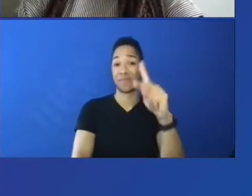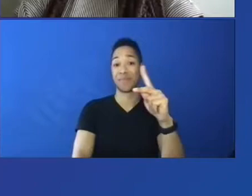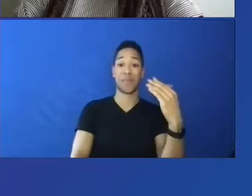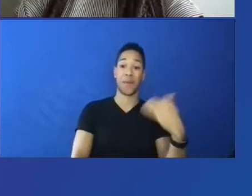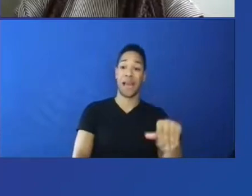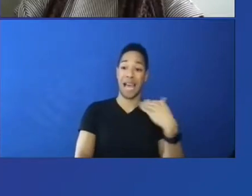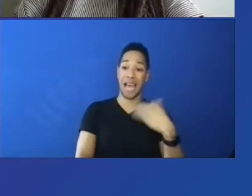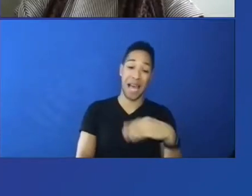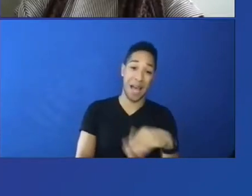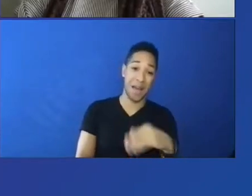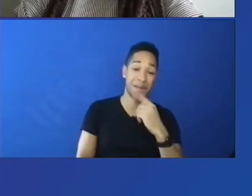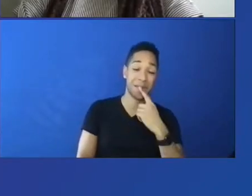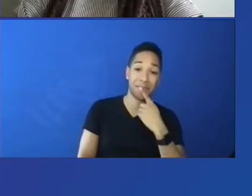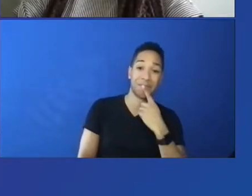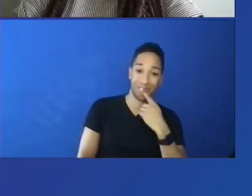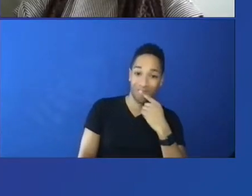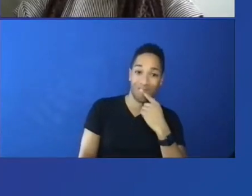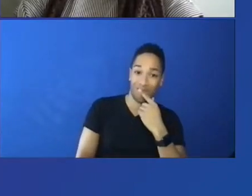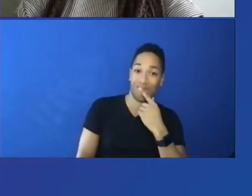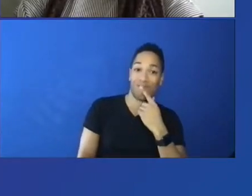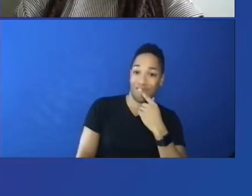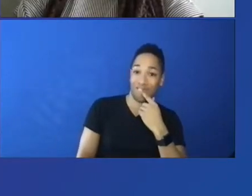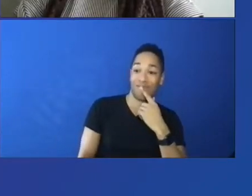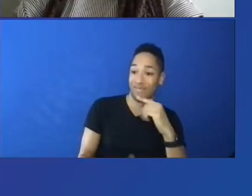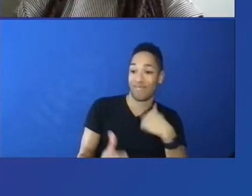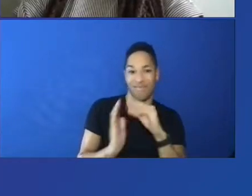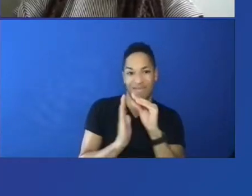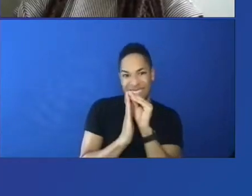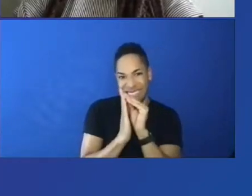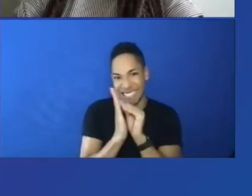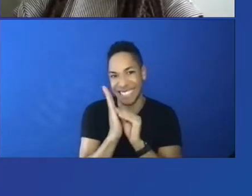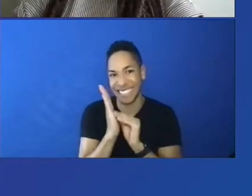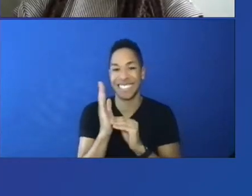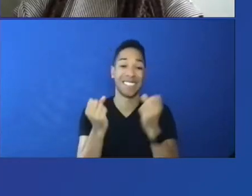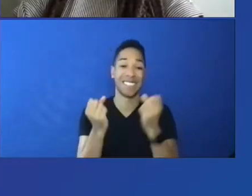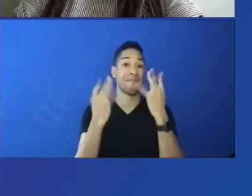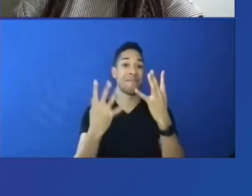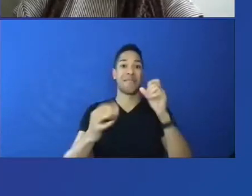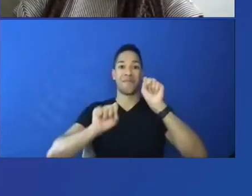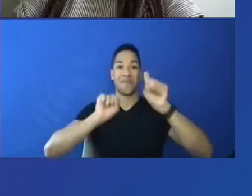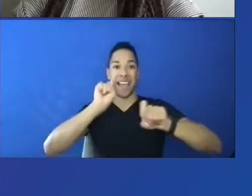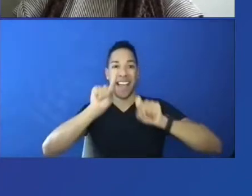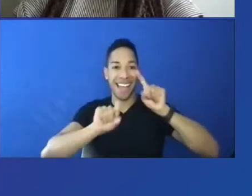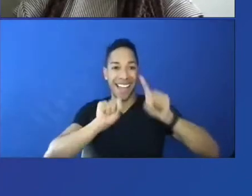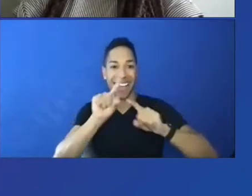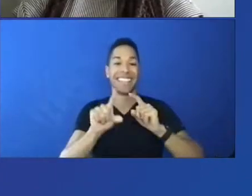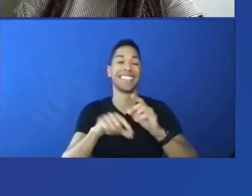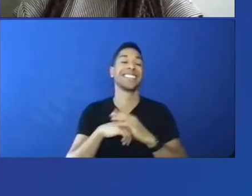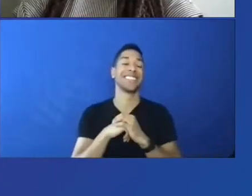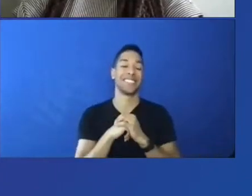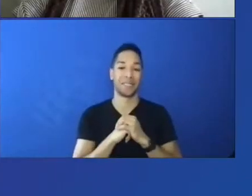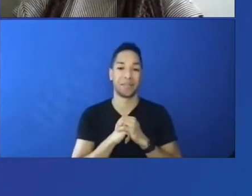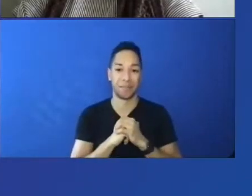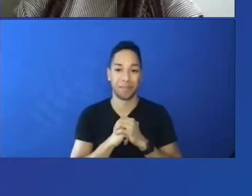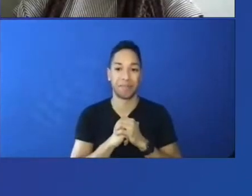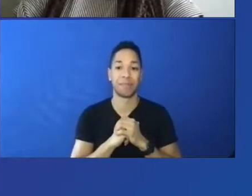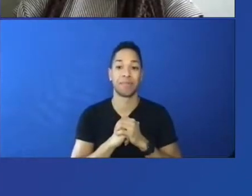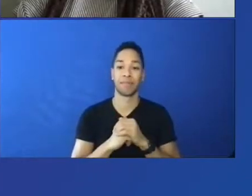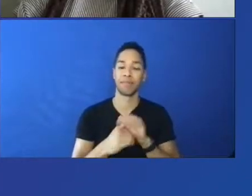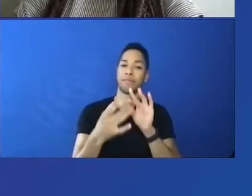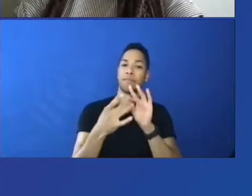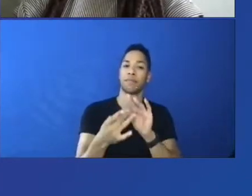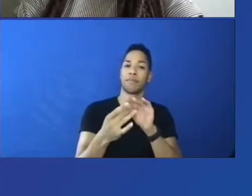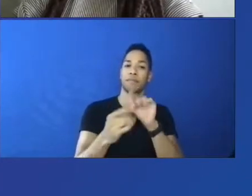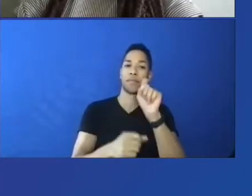Wow. All right. I'm just sitting that. I took a lot of notes. I have so many follow-up questions. And regarding that question